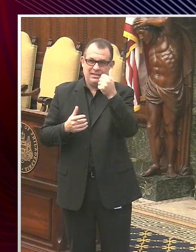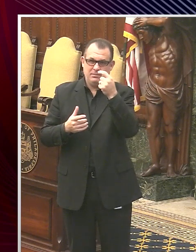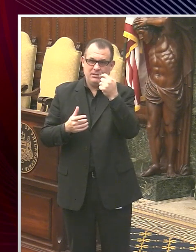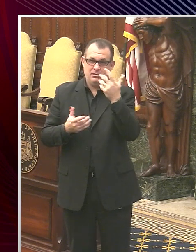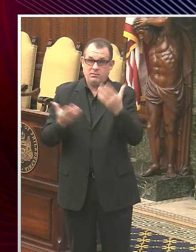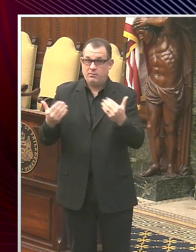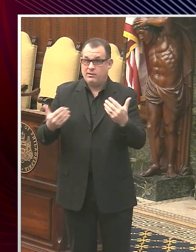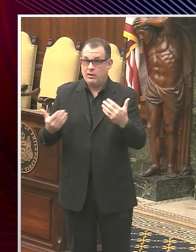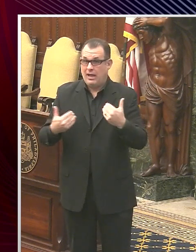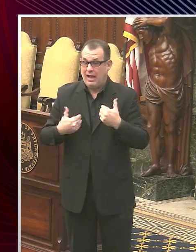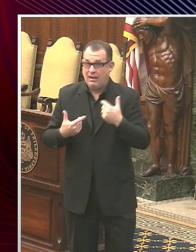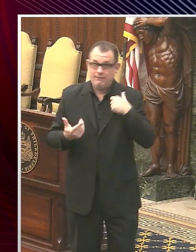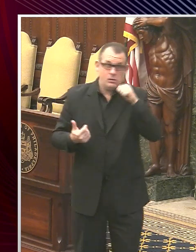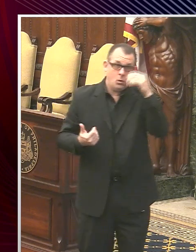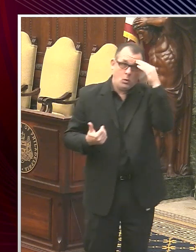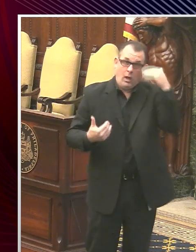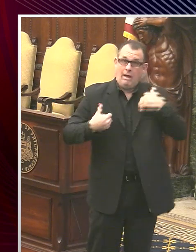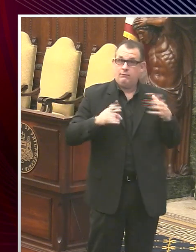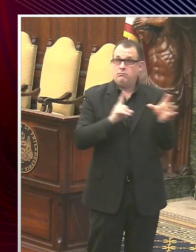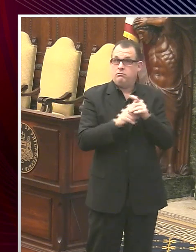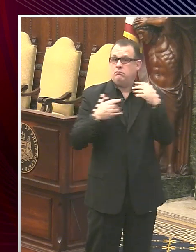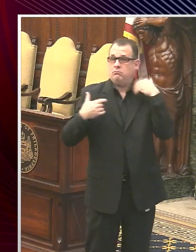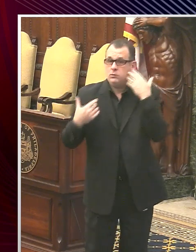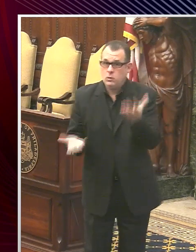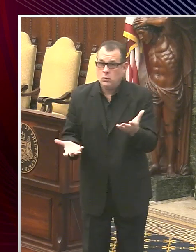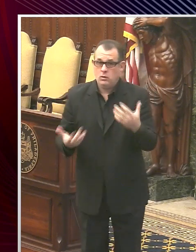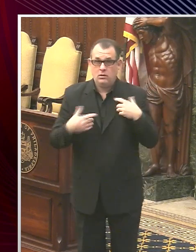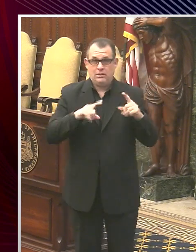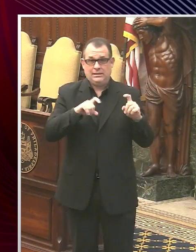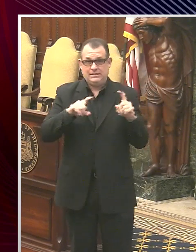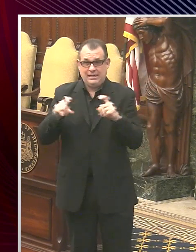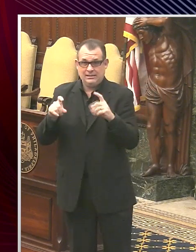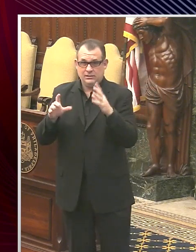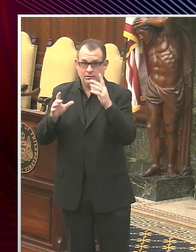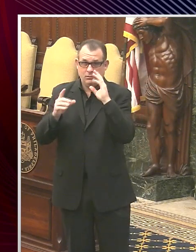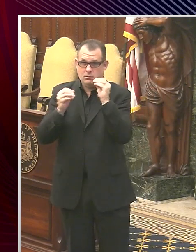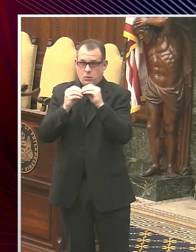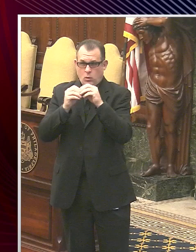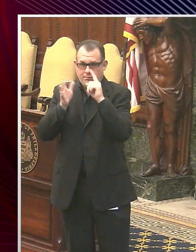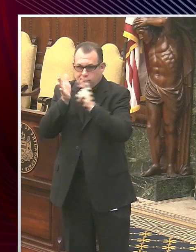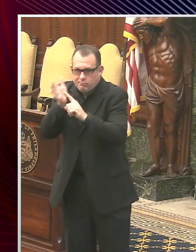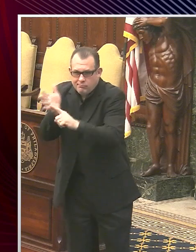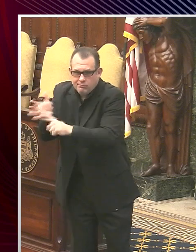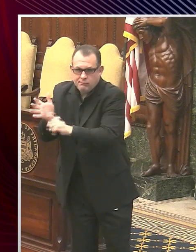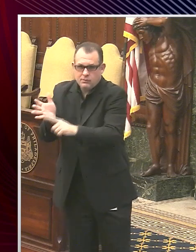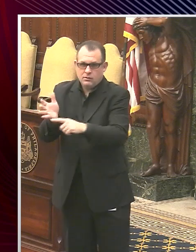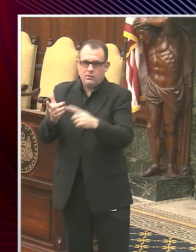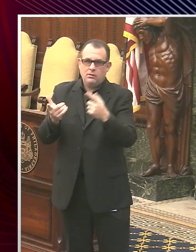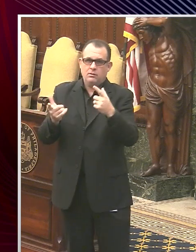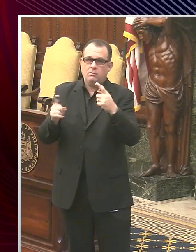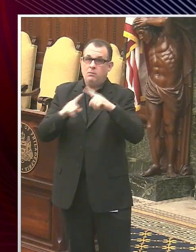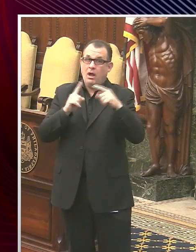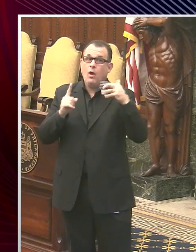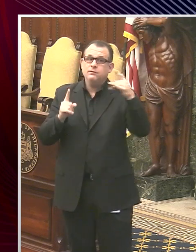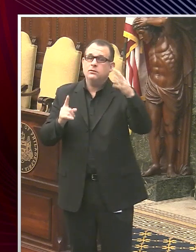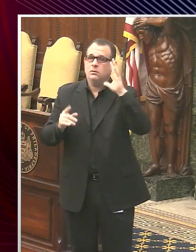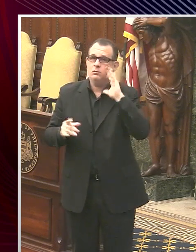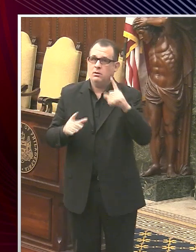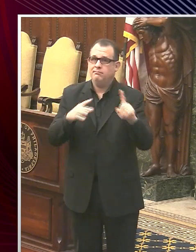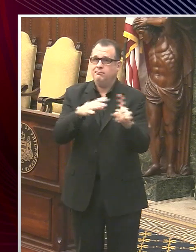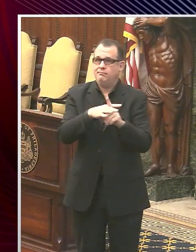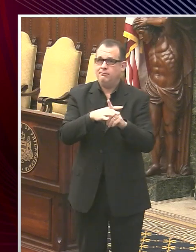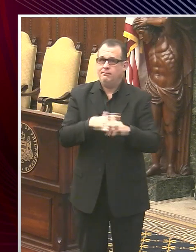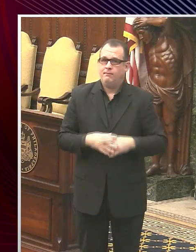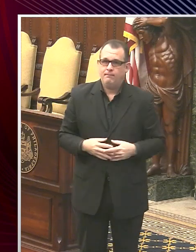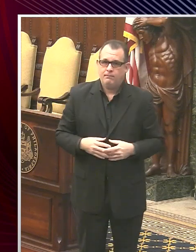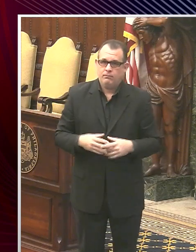know it. The laboratories that are testing for this now, and I do think likely it will be identified here eventually sometime in the city. Right